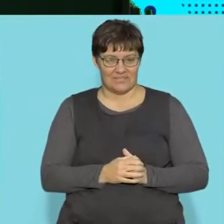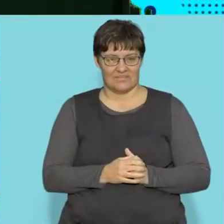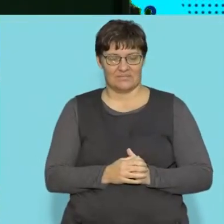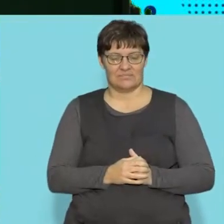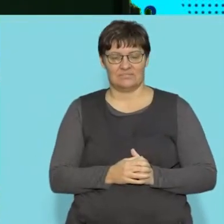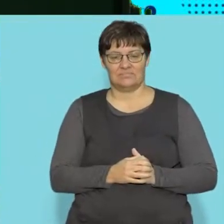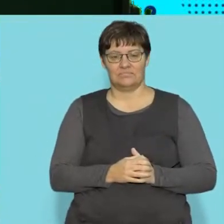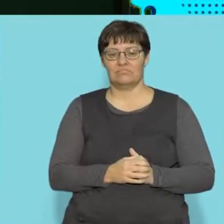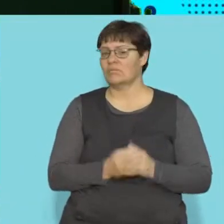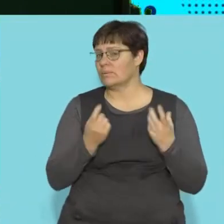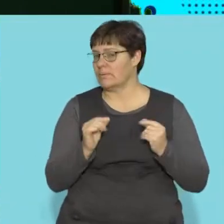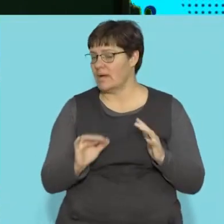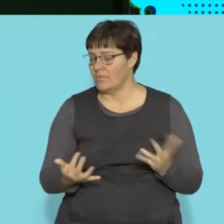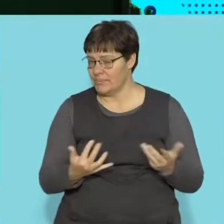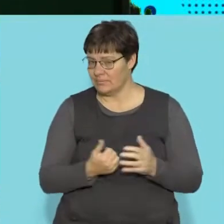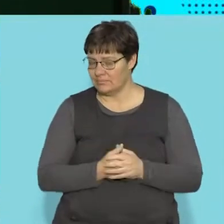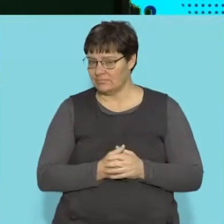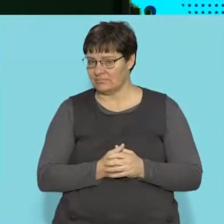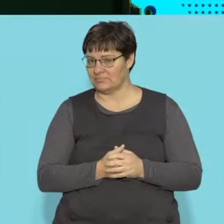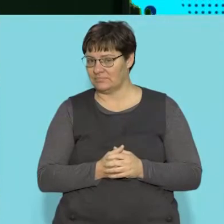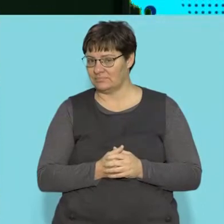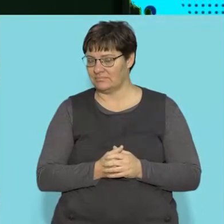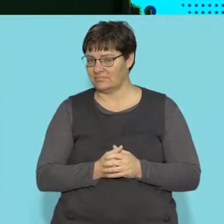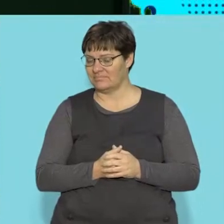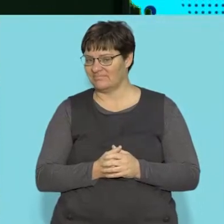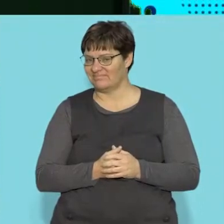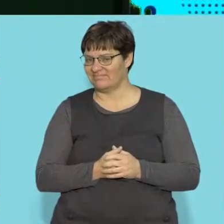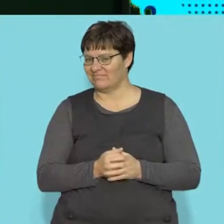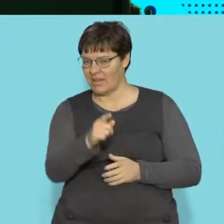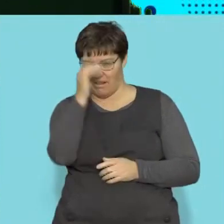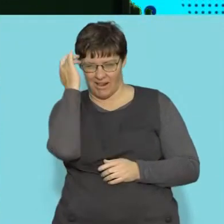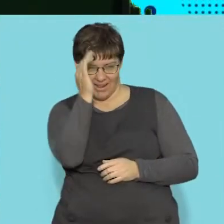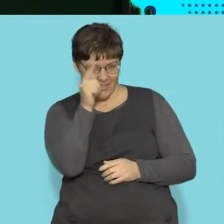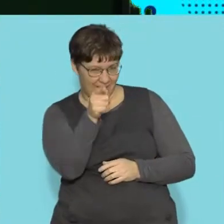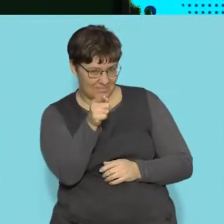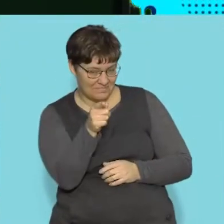So how are we going to do that? I'm going to let you guys think for a moment.